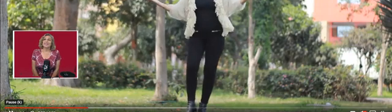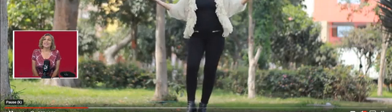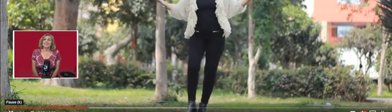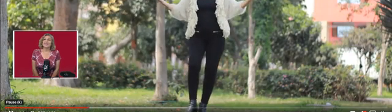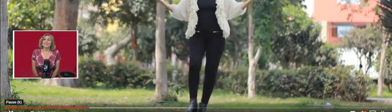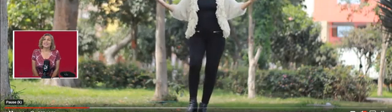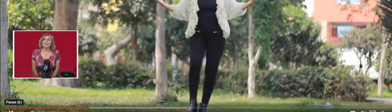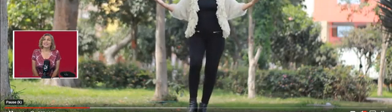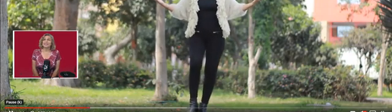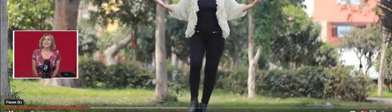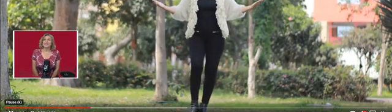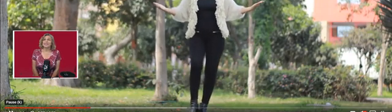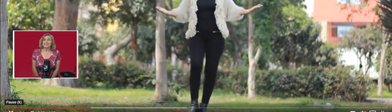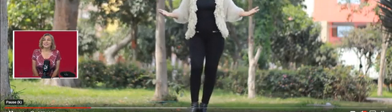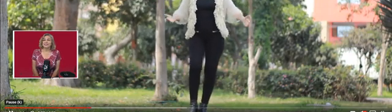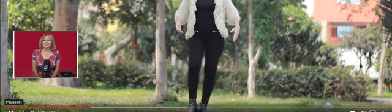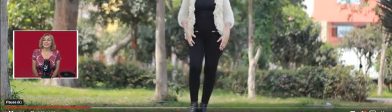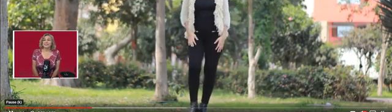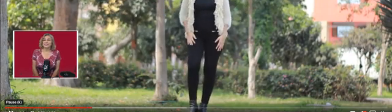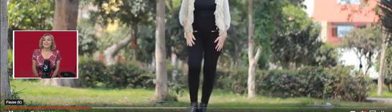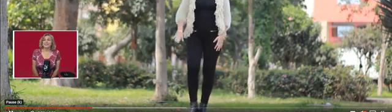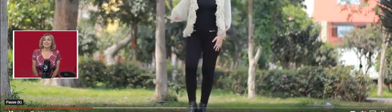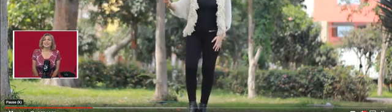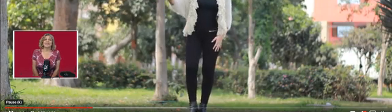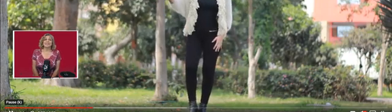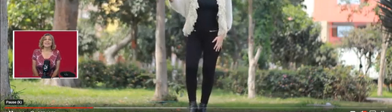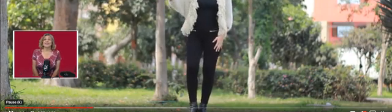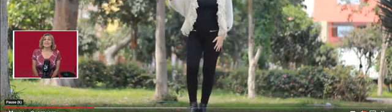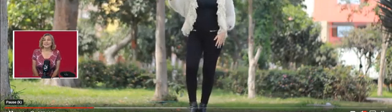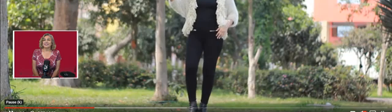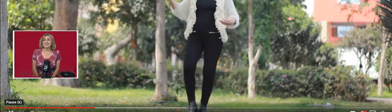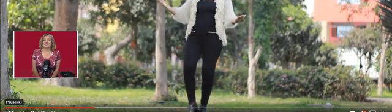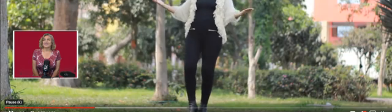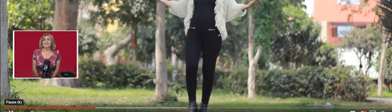persona, he is a person progresista, that is progressive,